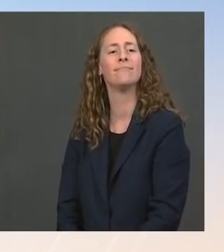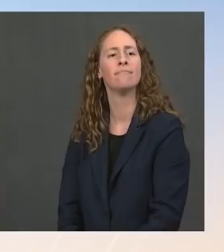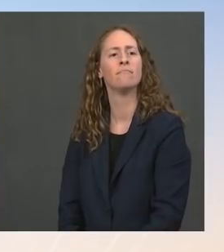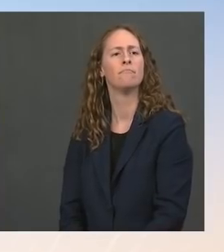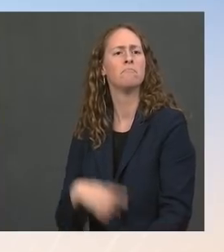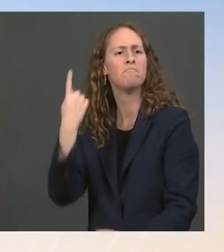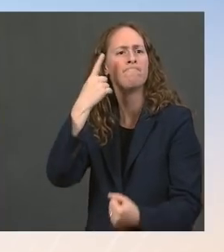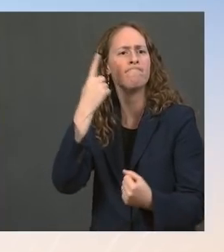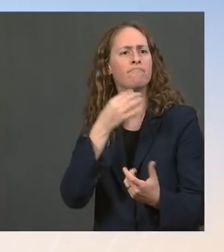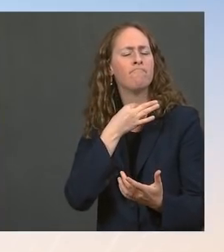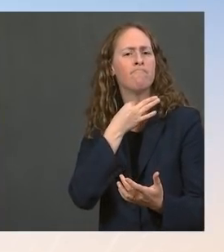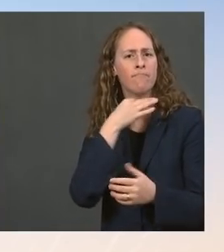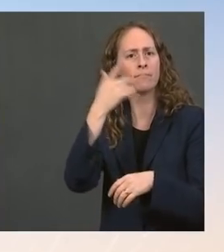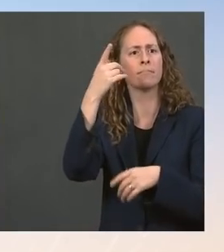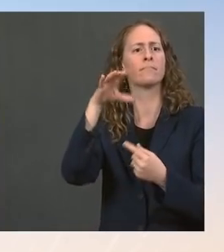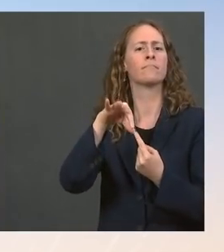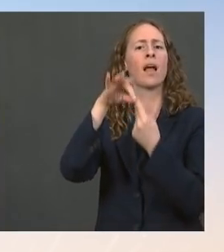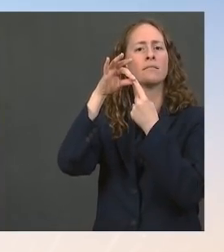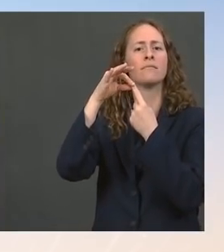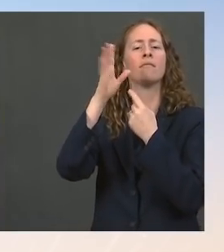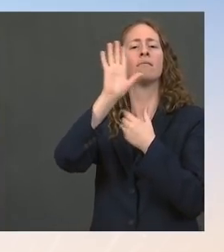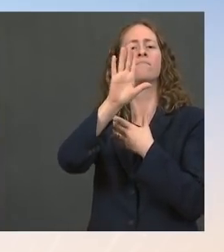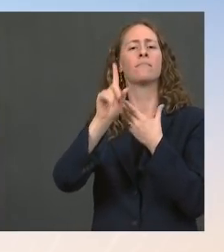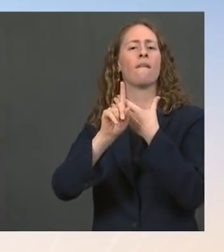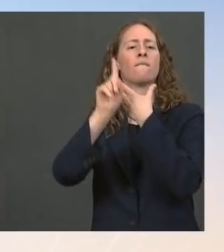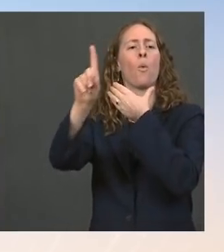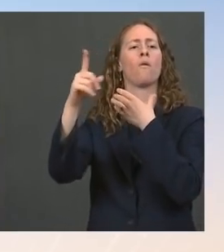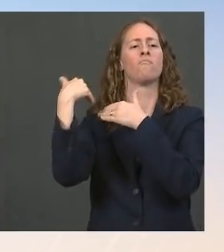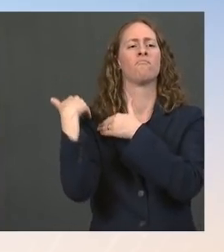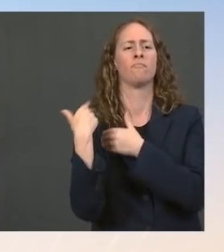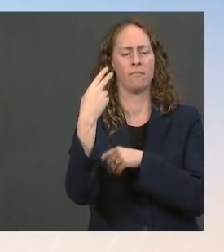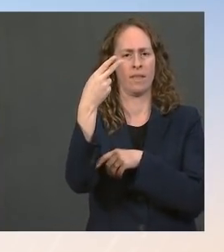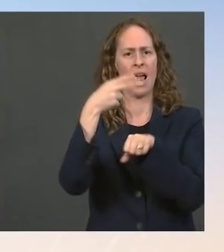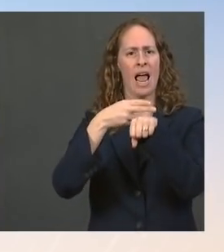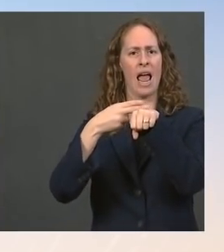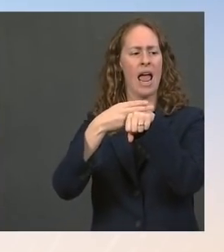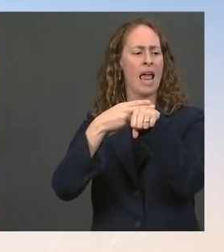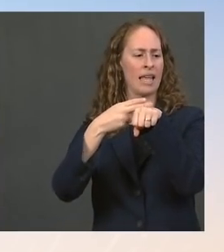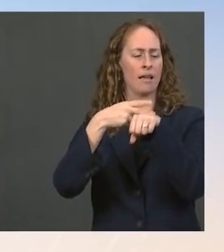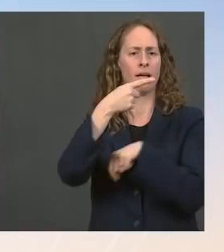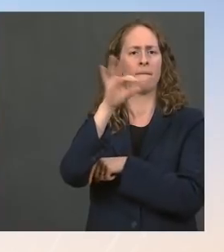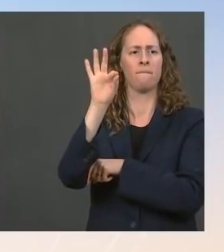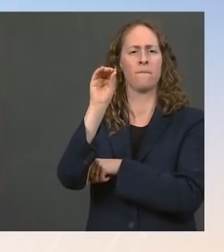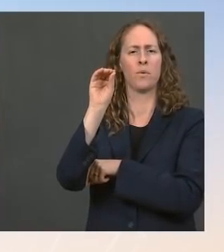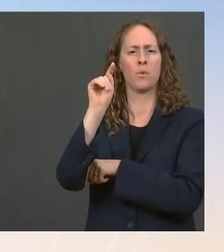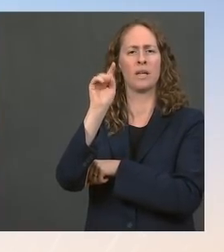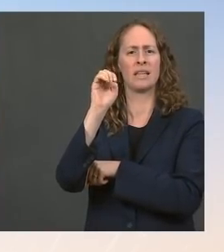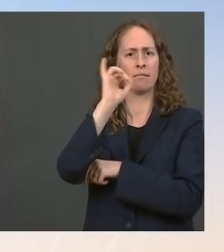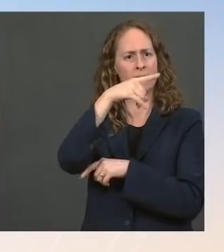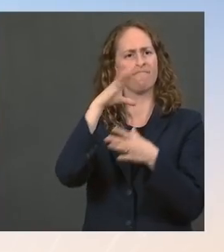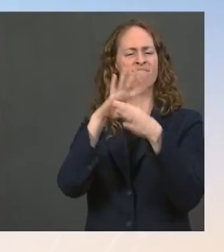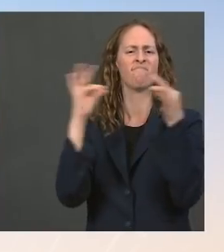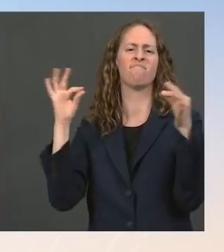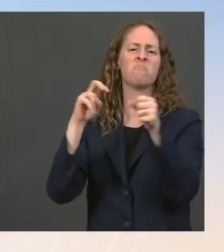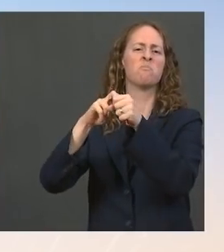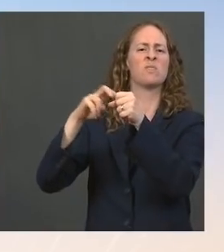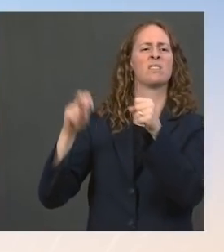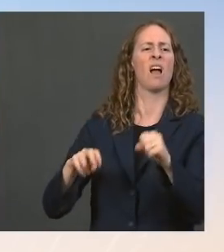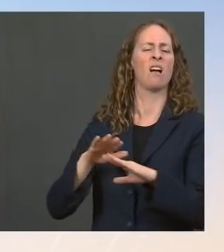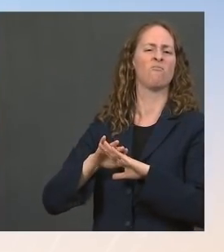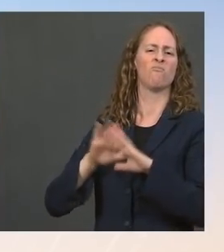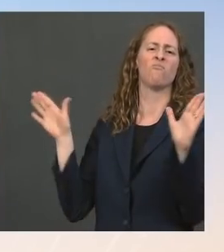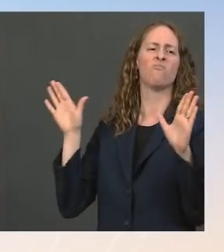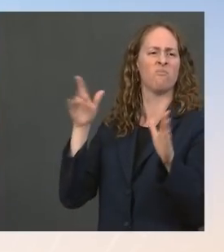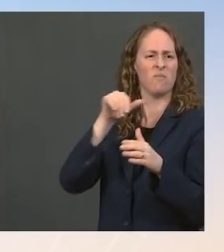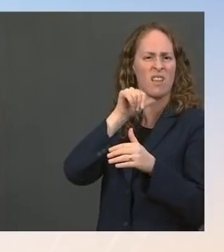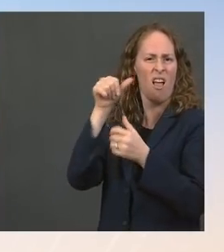Daniel Foote, resigning. He had strong words. He said it would not be associated with the United States' inhumane, counterproductive